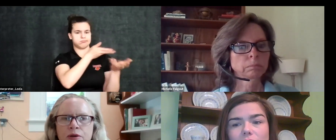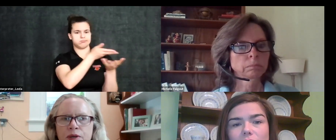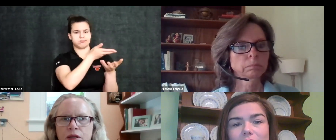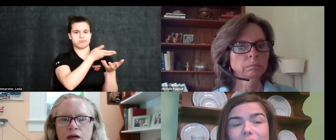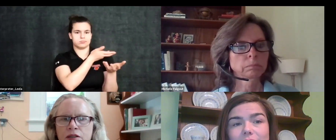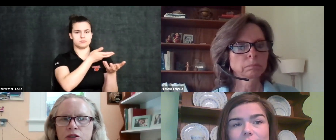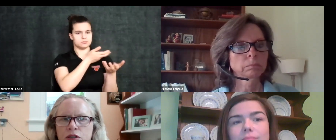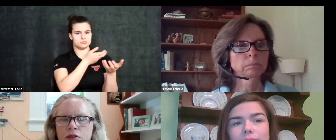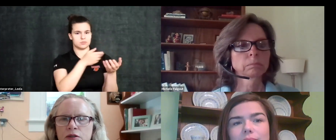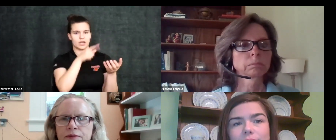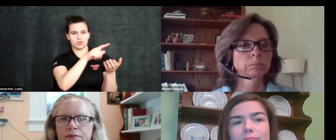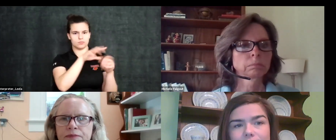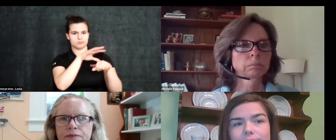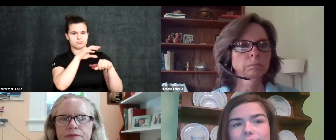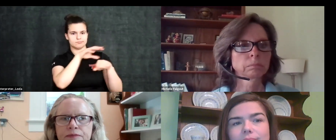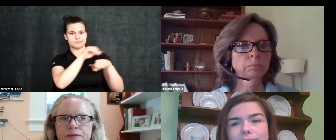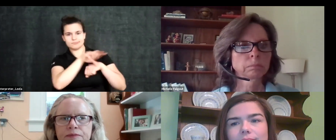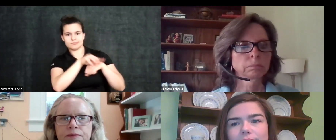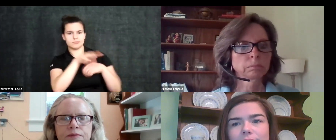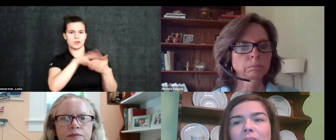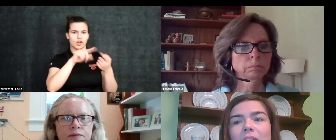that in any department in the college.